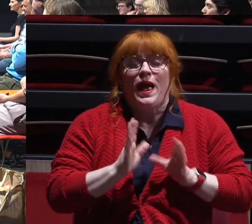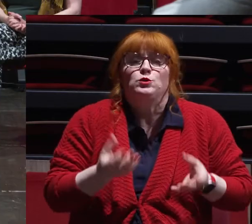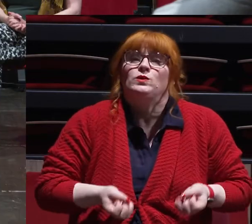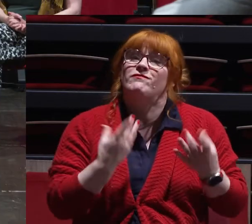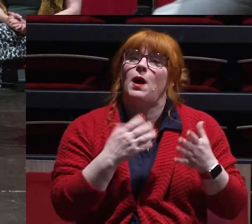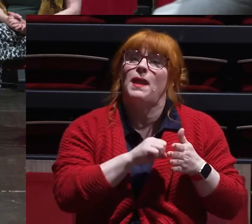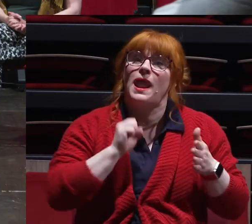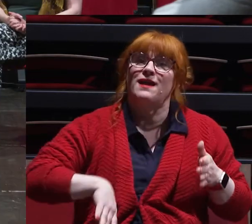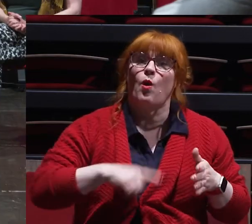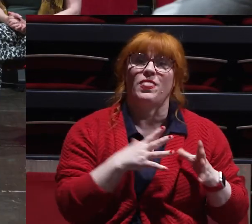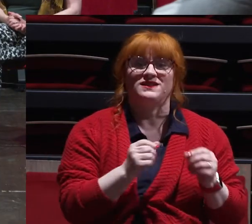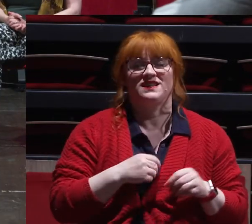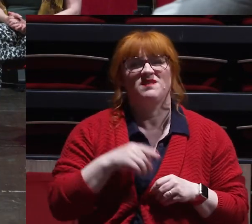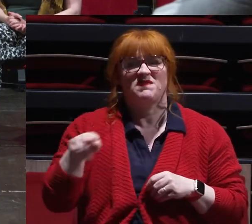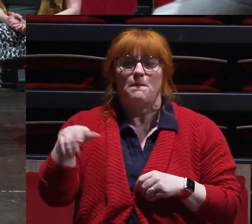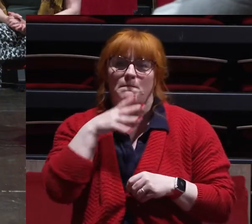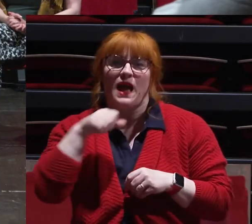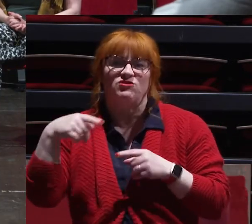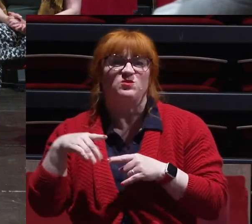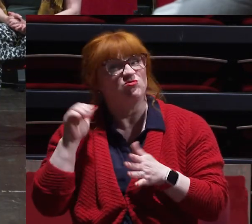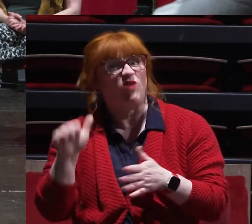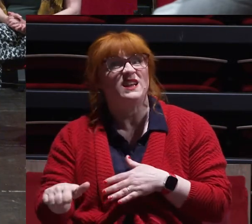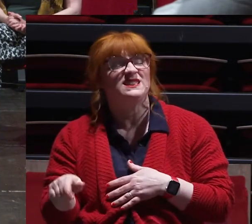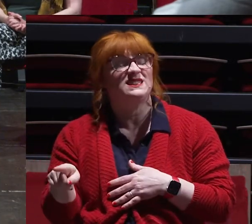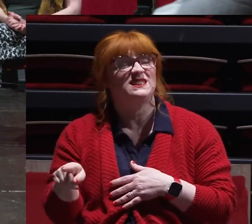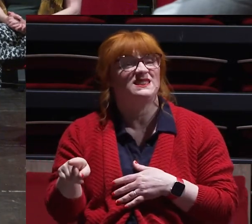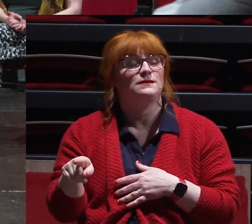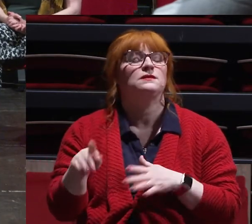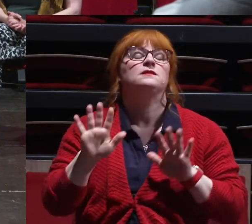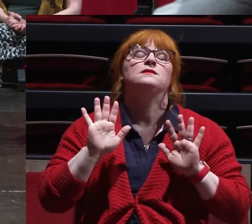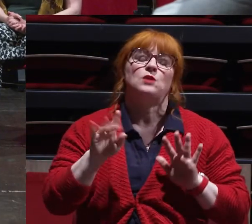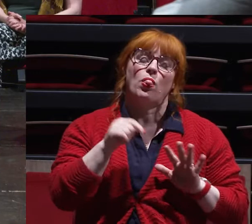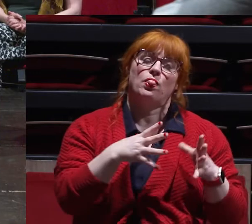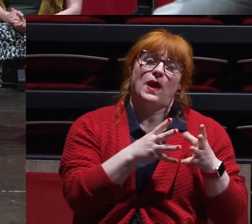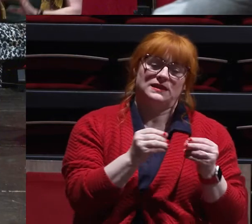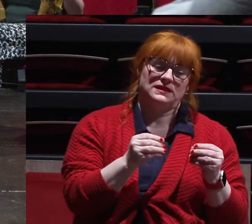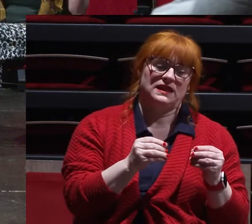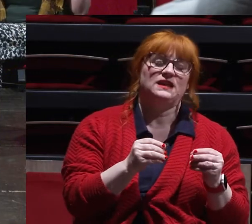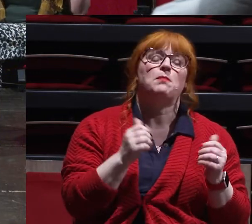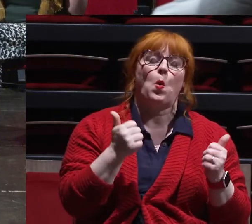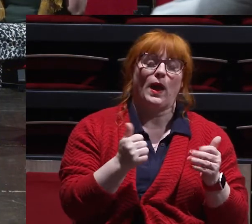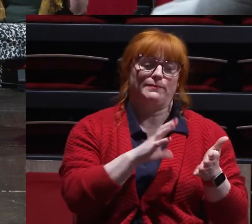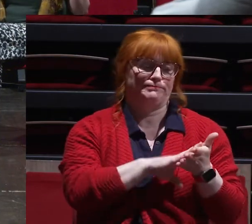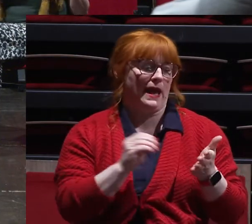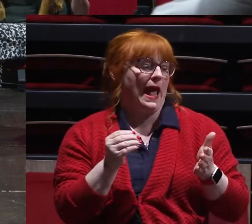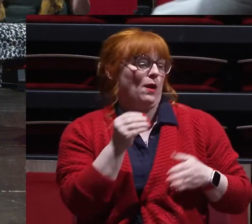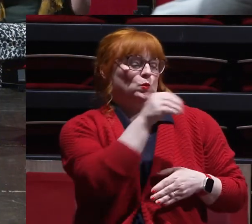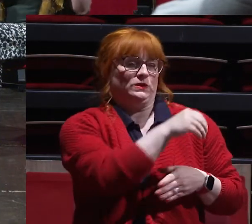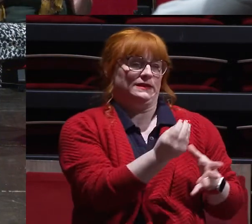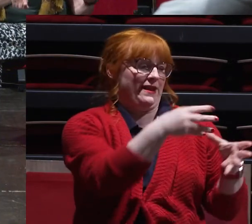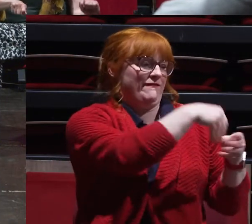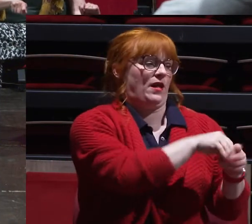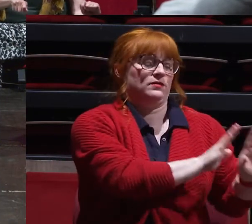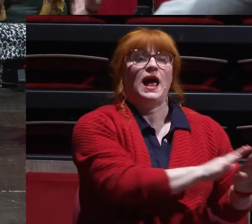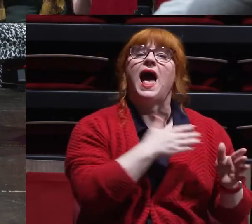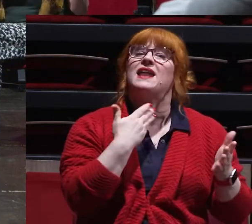doesn't belong. Doesn't belong. Was he right? He bloody was. It was annoying. Yeah, he was right. But I took it out. I put it